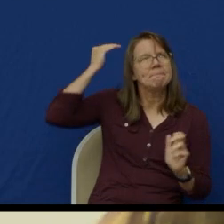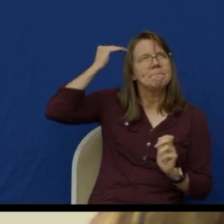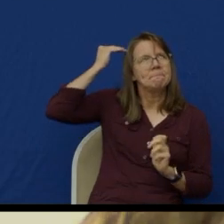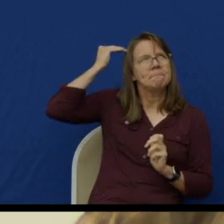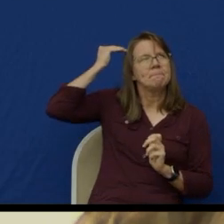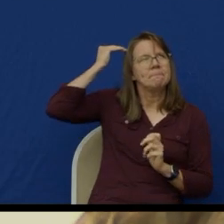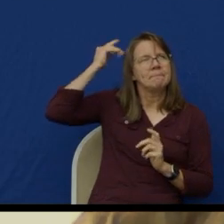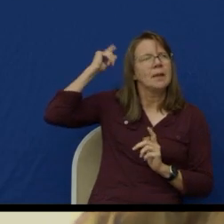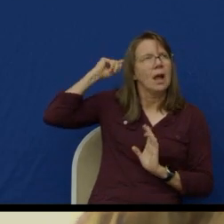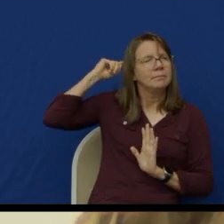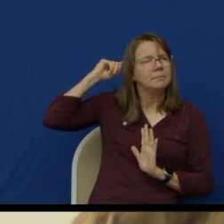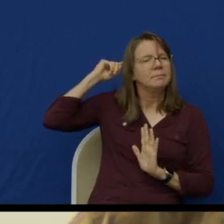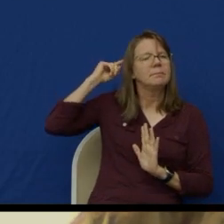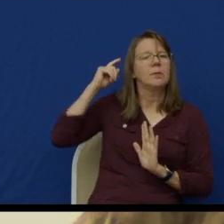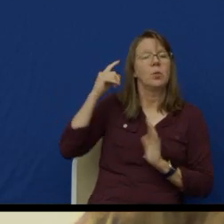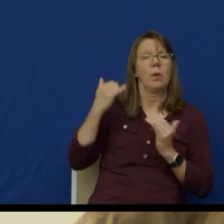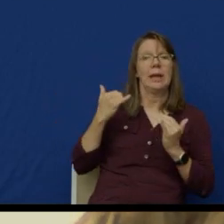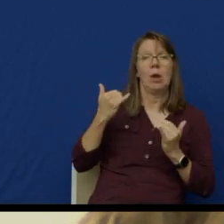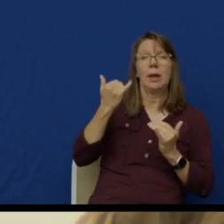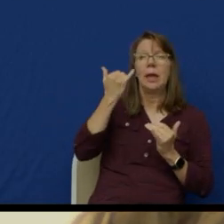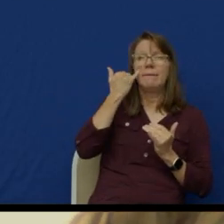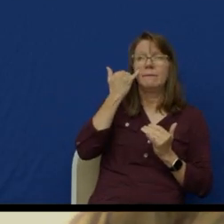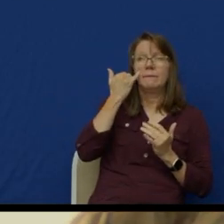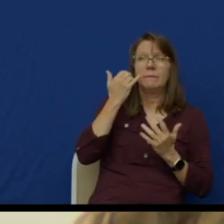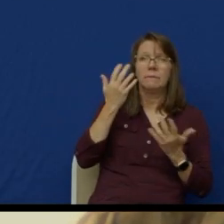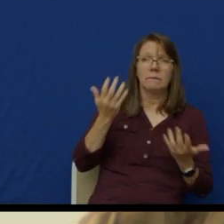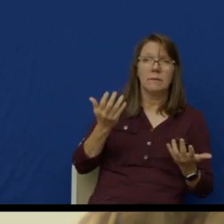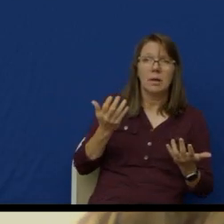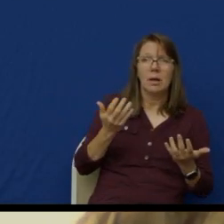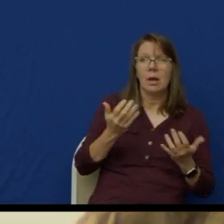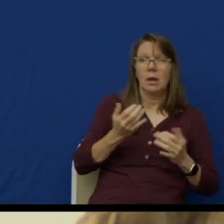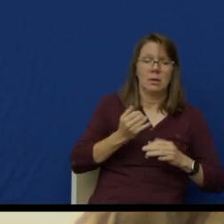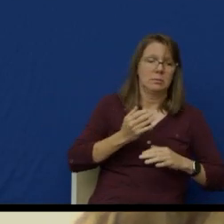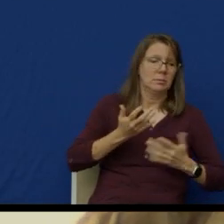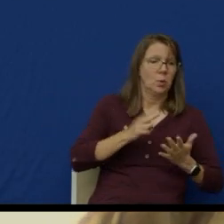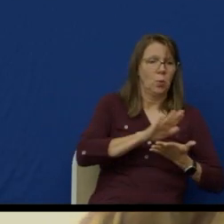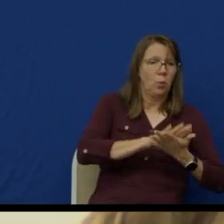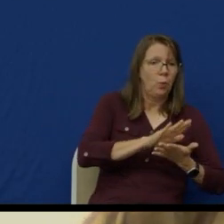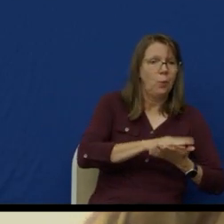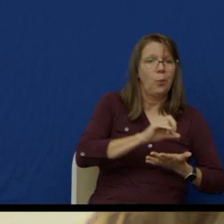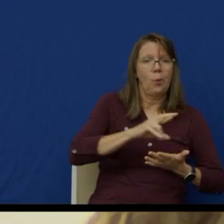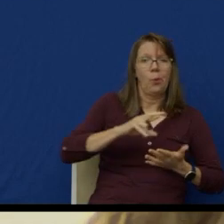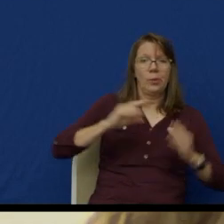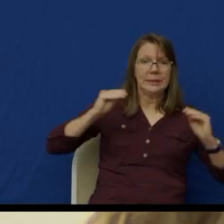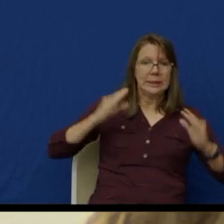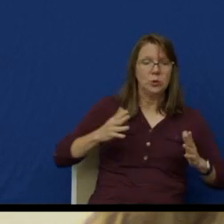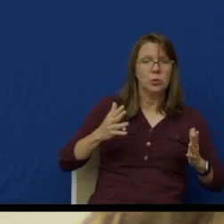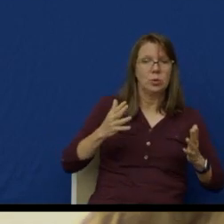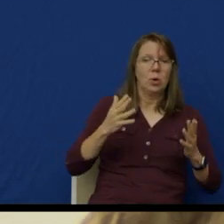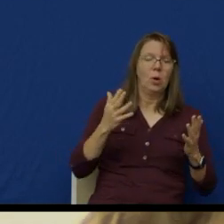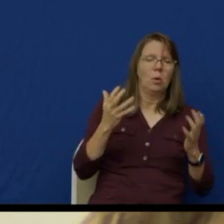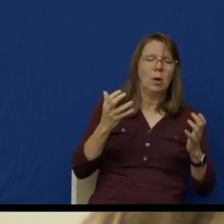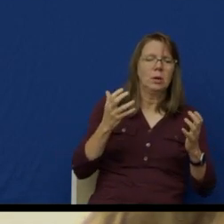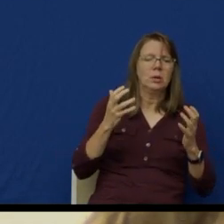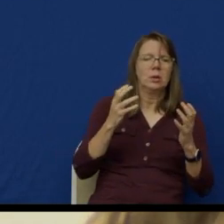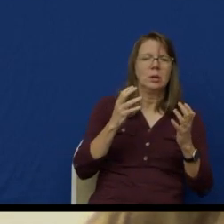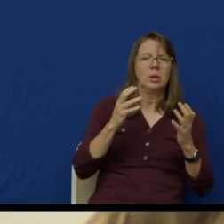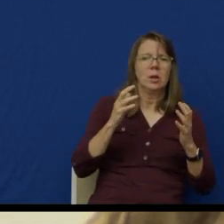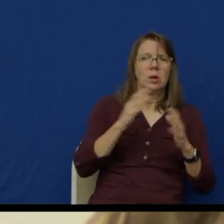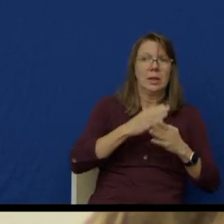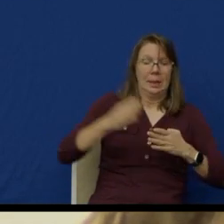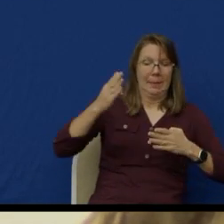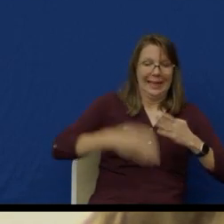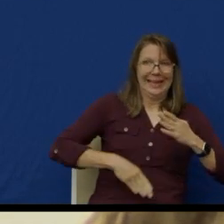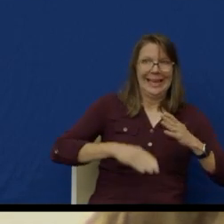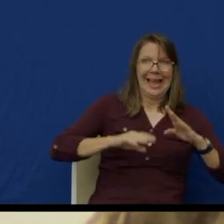of now, if an institution and a candidate chooses to complete the performance assessment, that